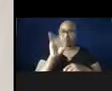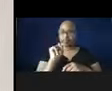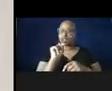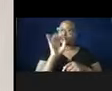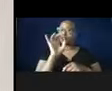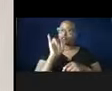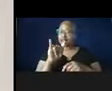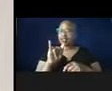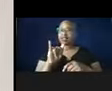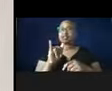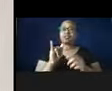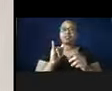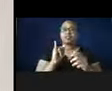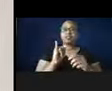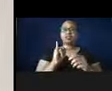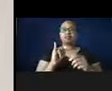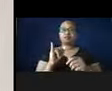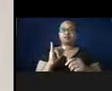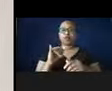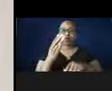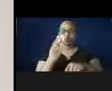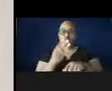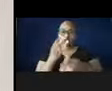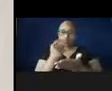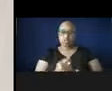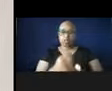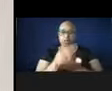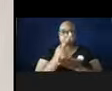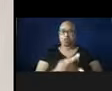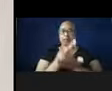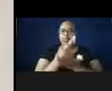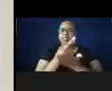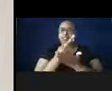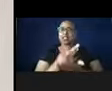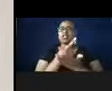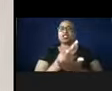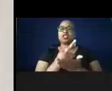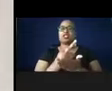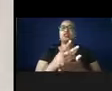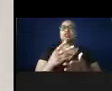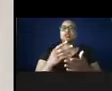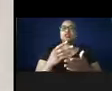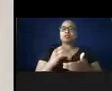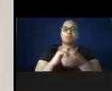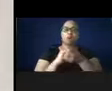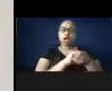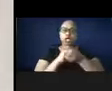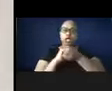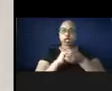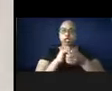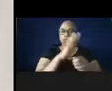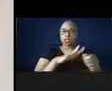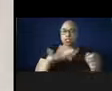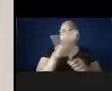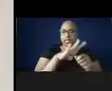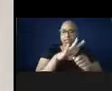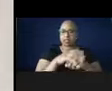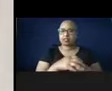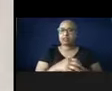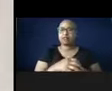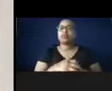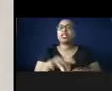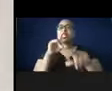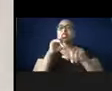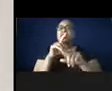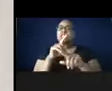been adaptively reused. And this was used for the Eastern National Outlet. The difference between the yellow spaces